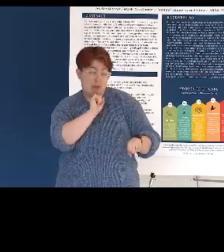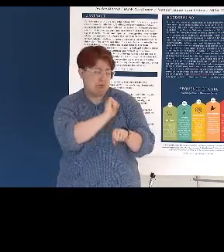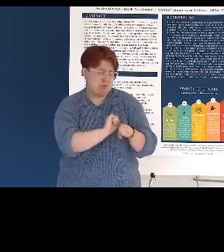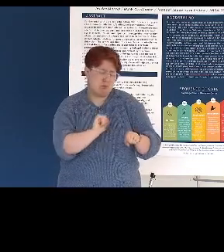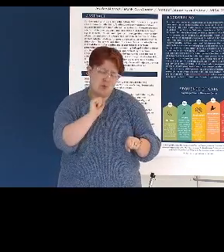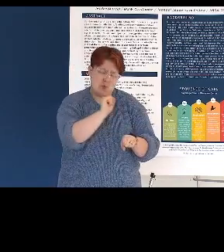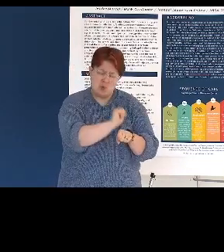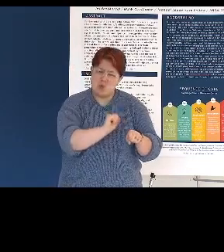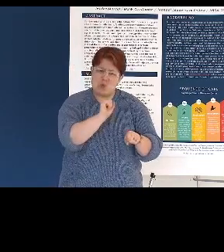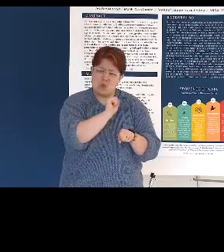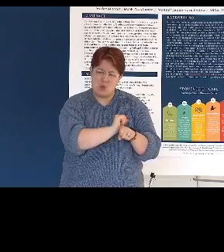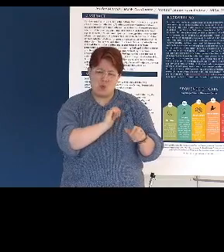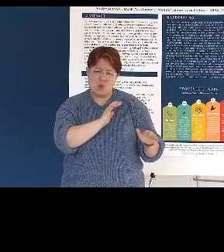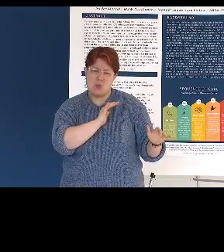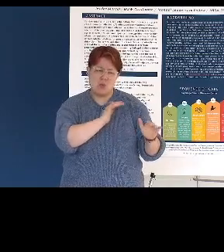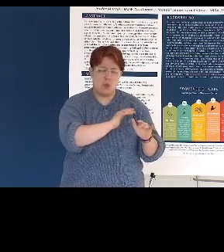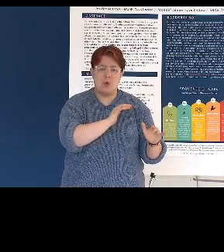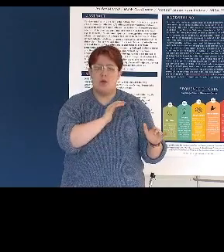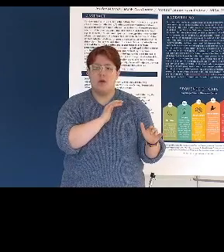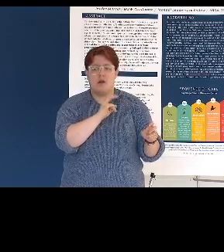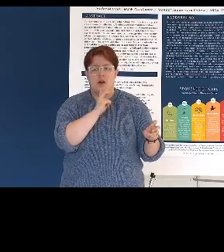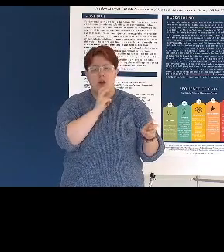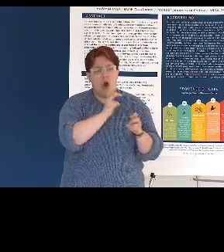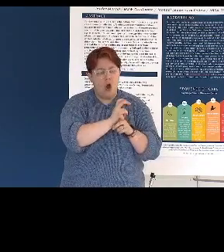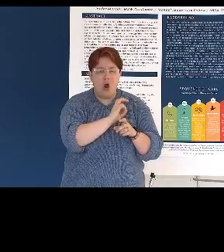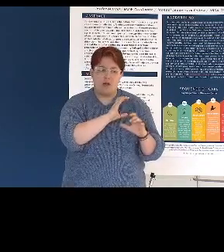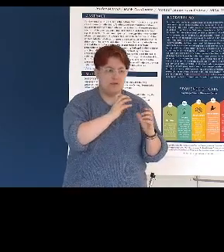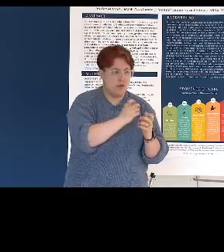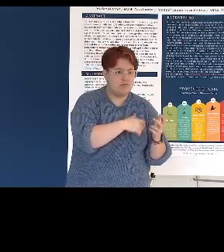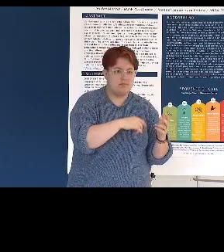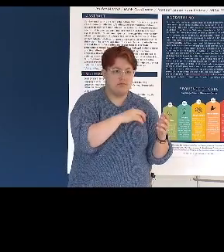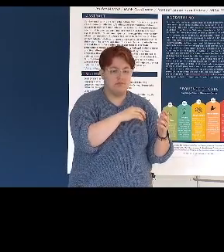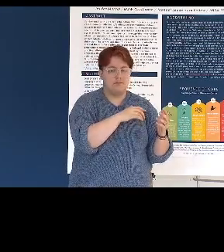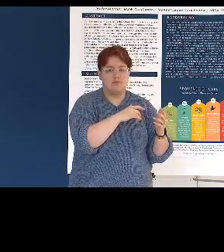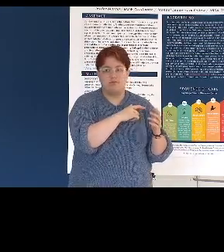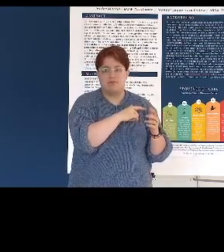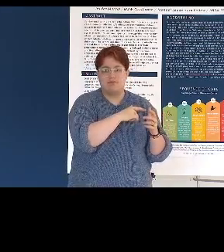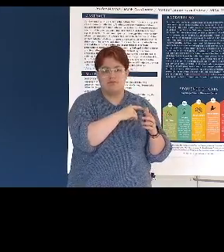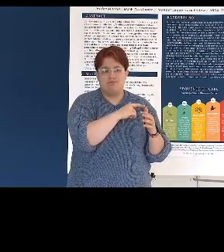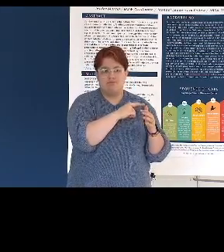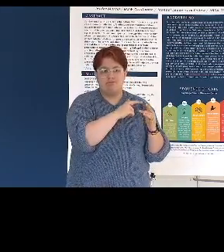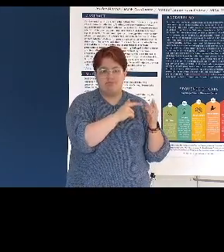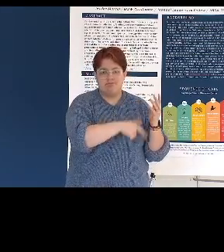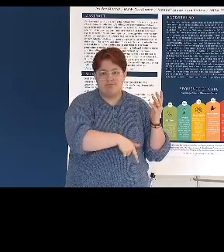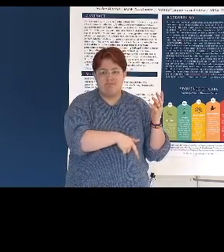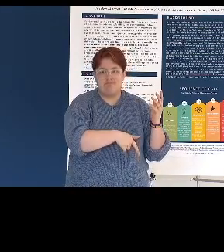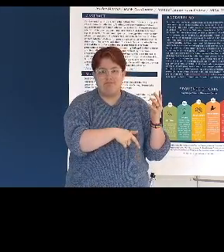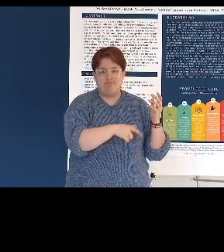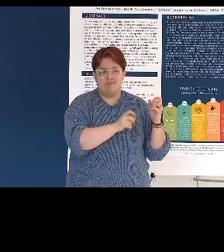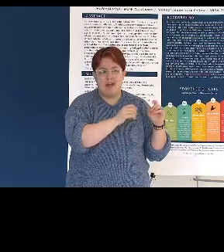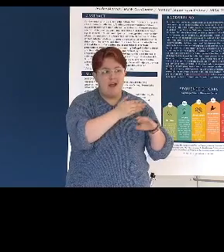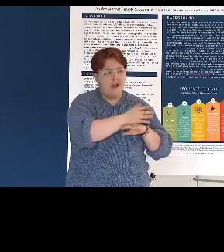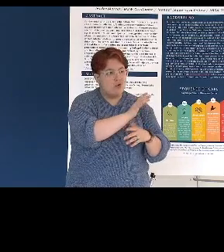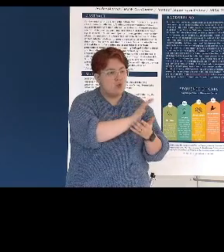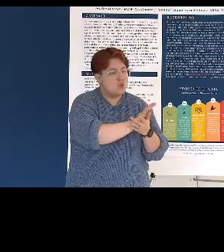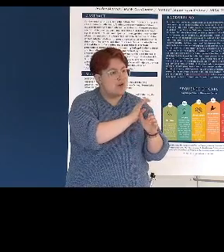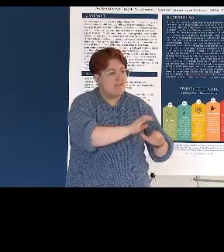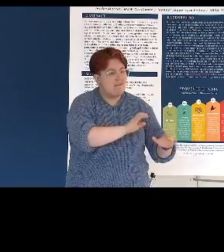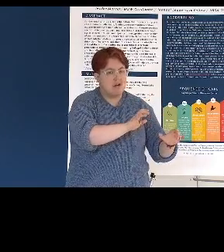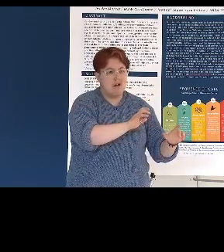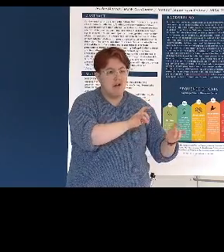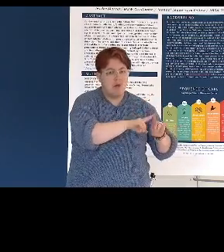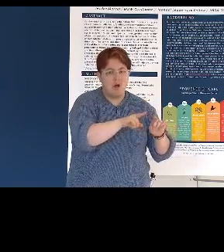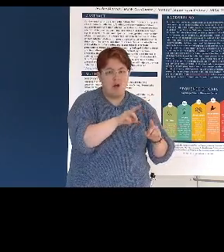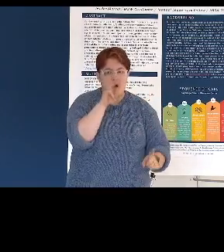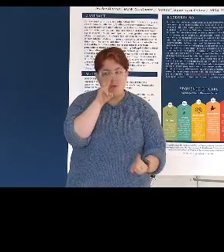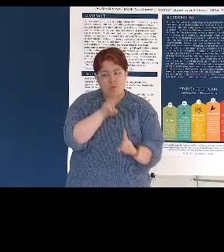they possibly can in the most difficult of classes and in all the extracurriculars that they can imagine. But when they're applying